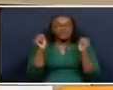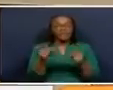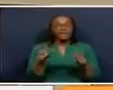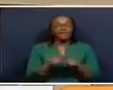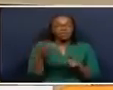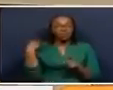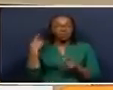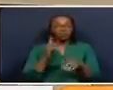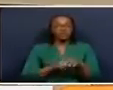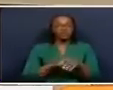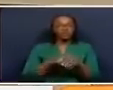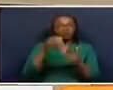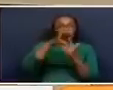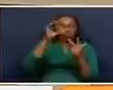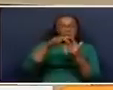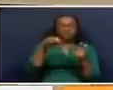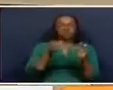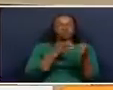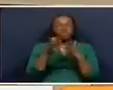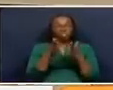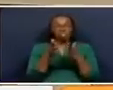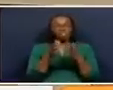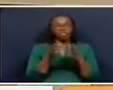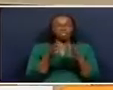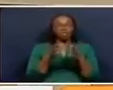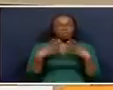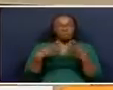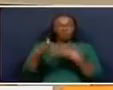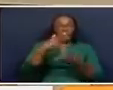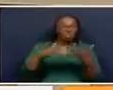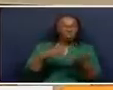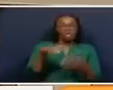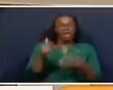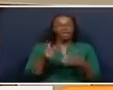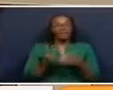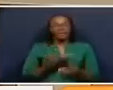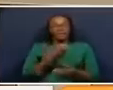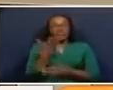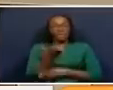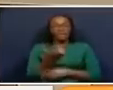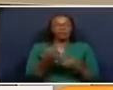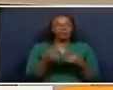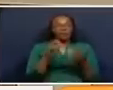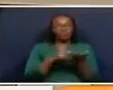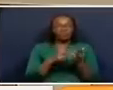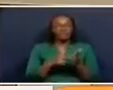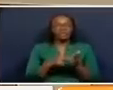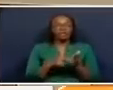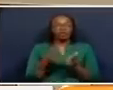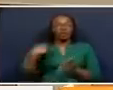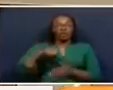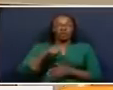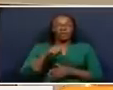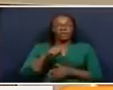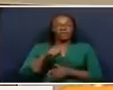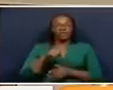lot of these are localized. But I don't think we're going to have the sort of problems we had in 2007. That does not therefore mean that